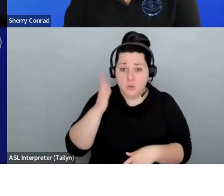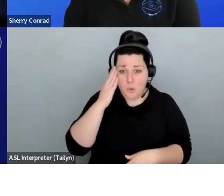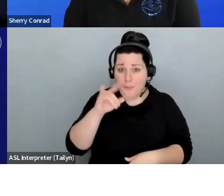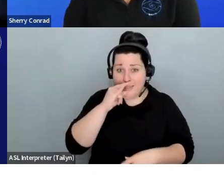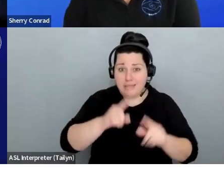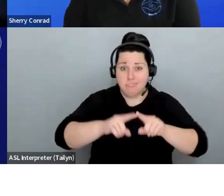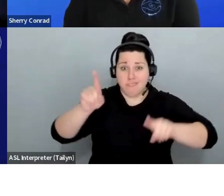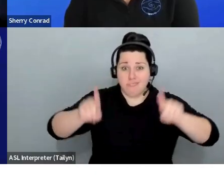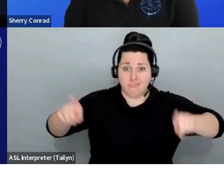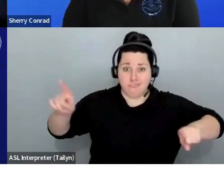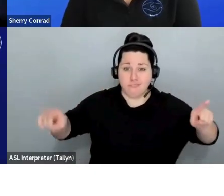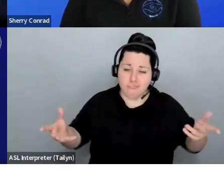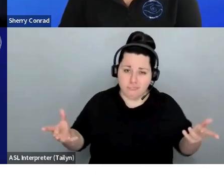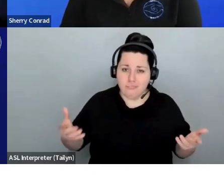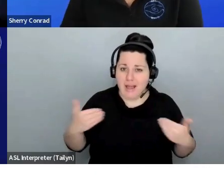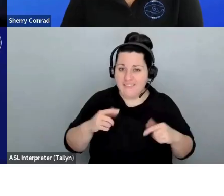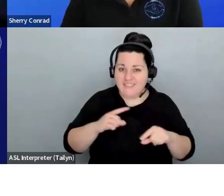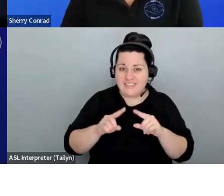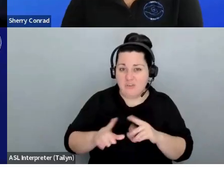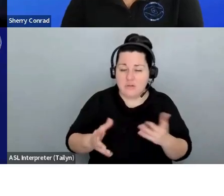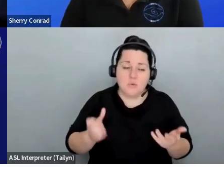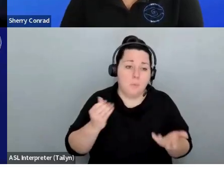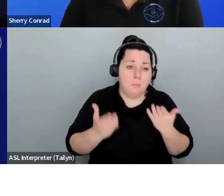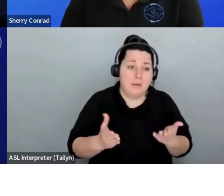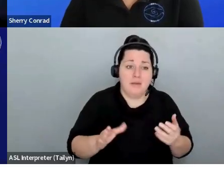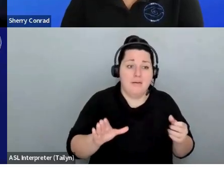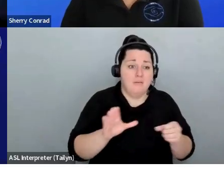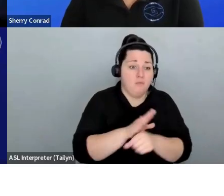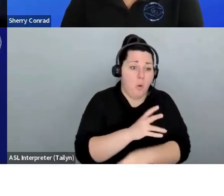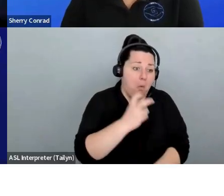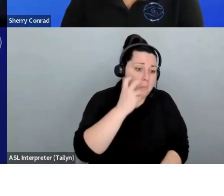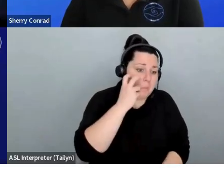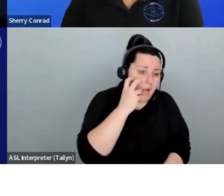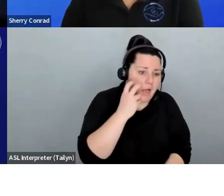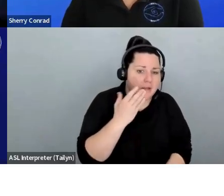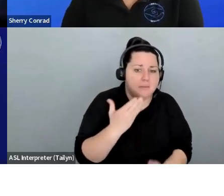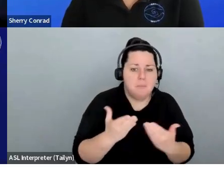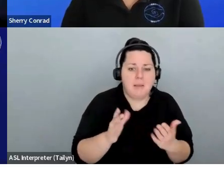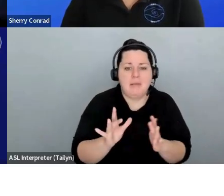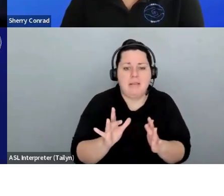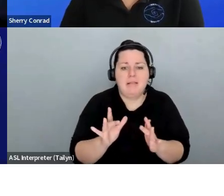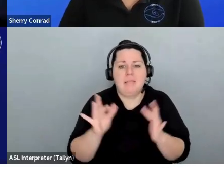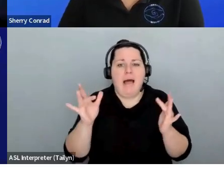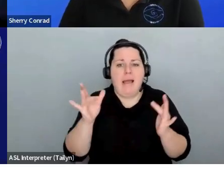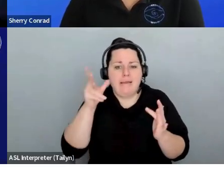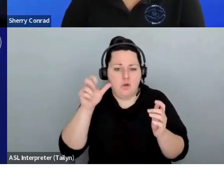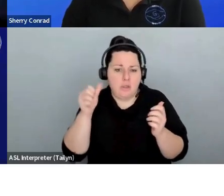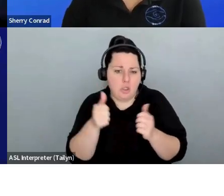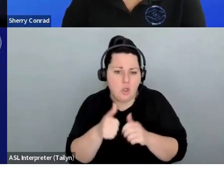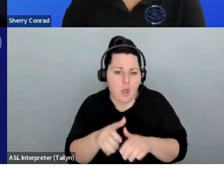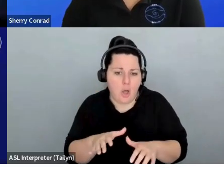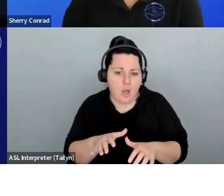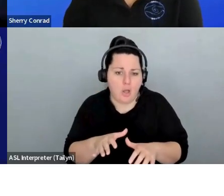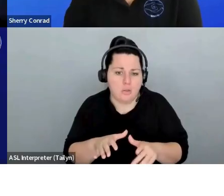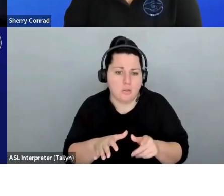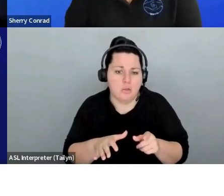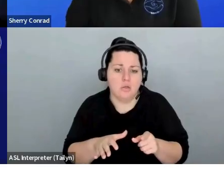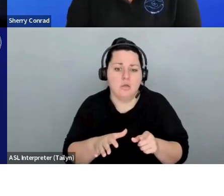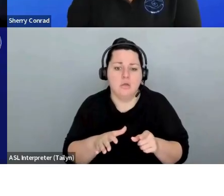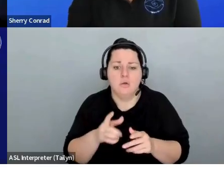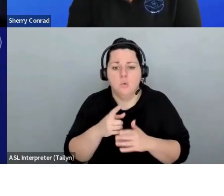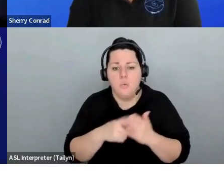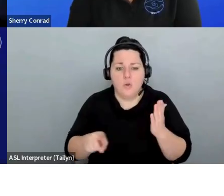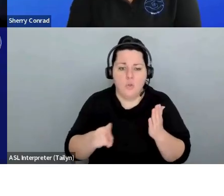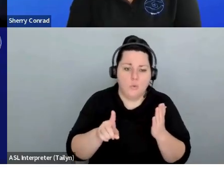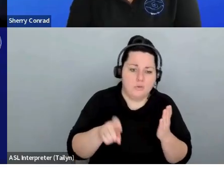different. So that child may be blind with maybe a mild to moderate hearing loss. What are the